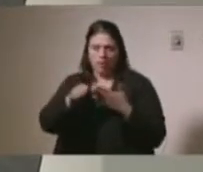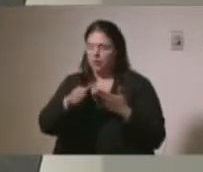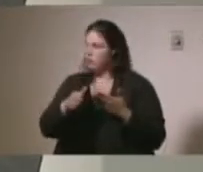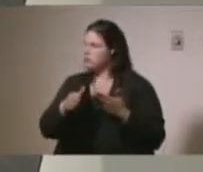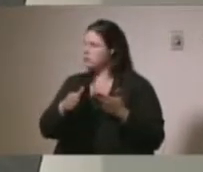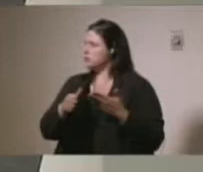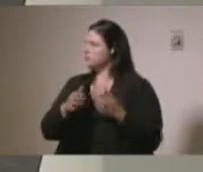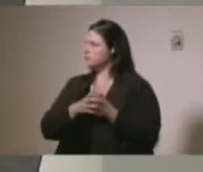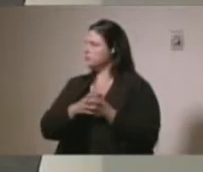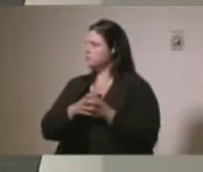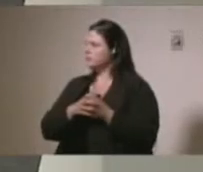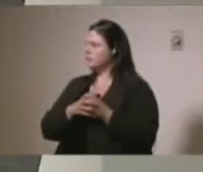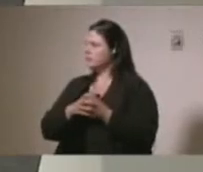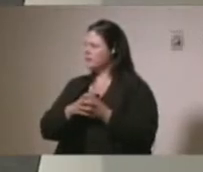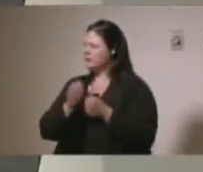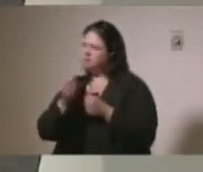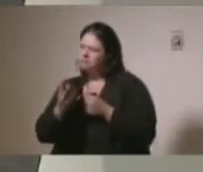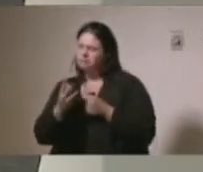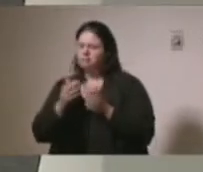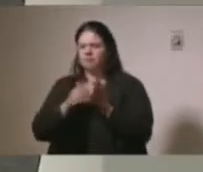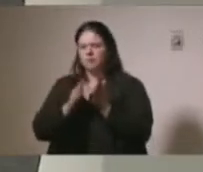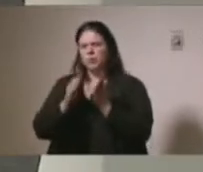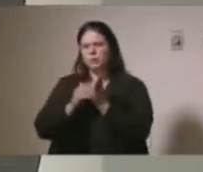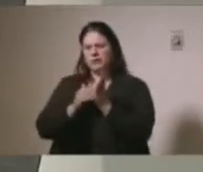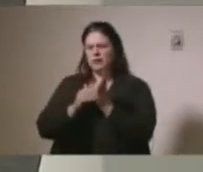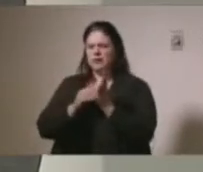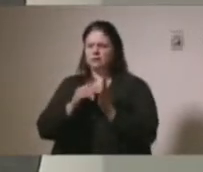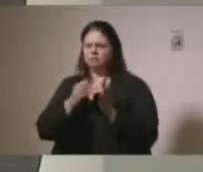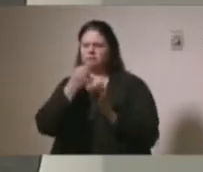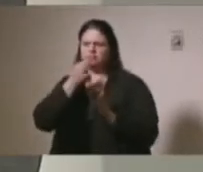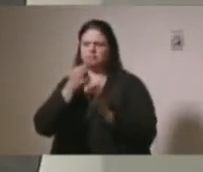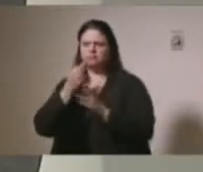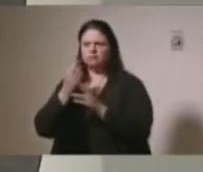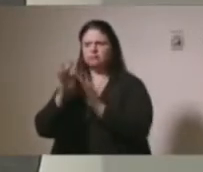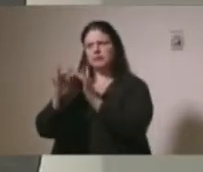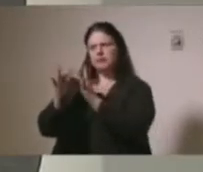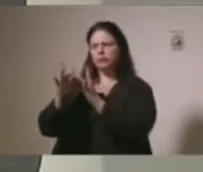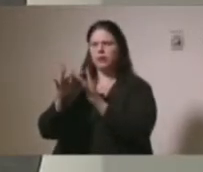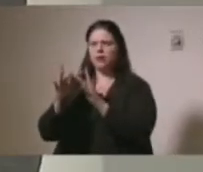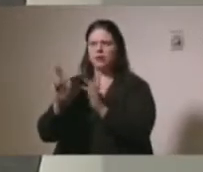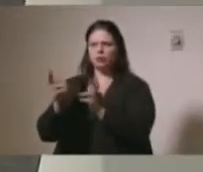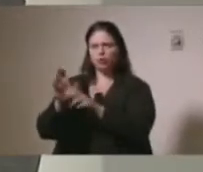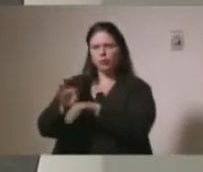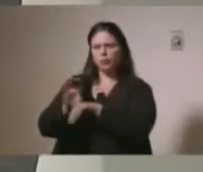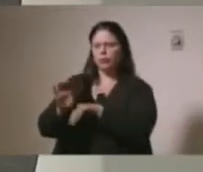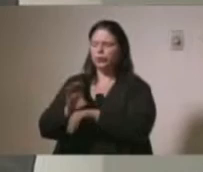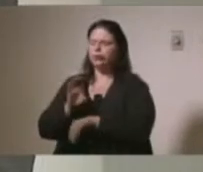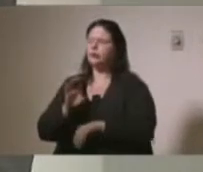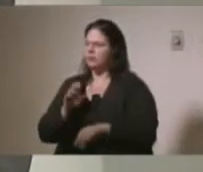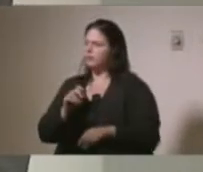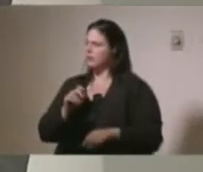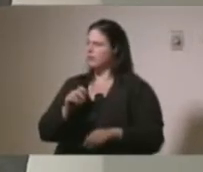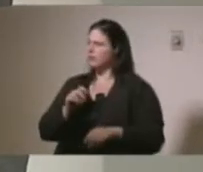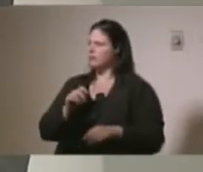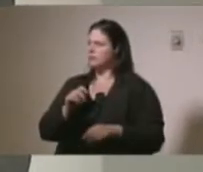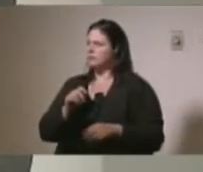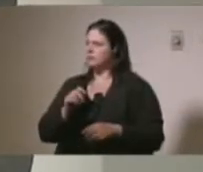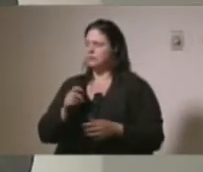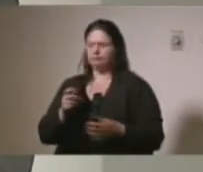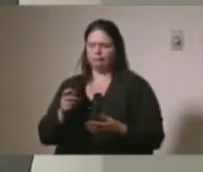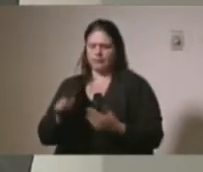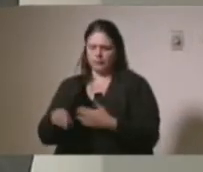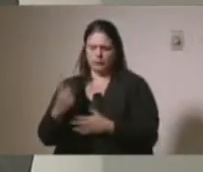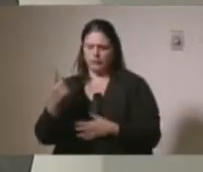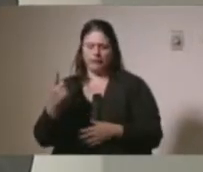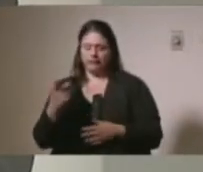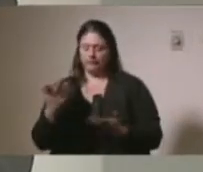And look, New Zealanders are pretty savvy when it comes to the internet and computers. And so everyone's walking, I mean, these